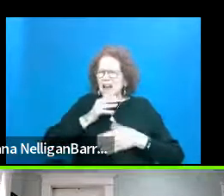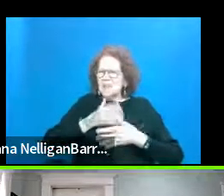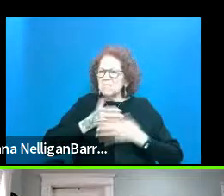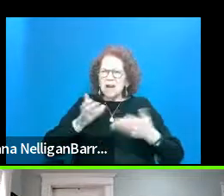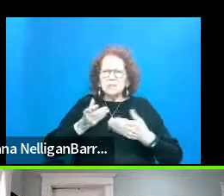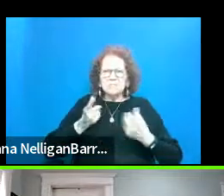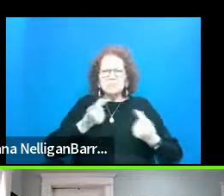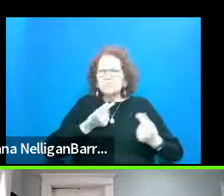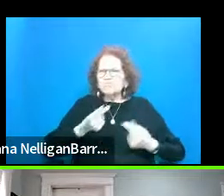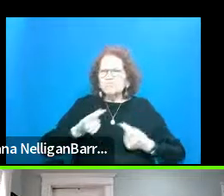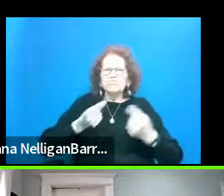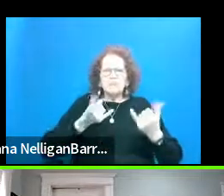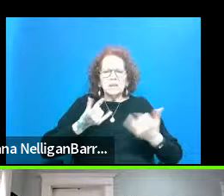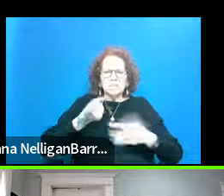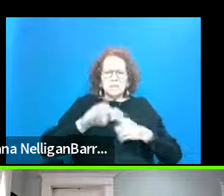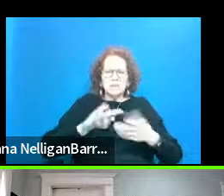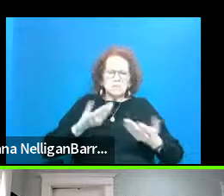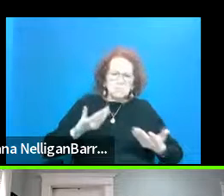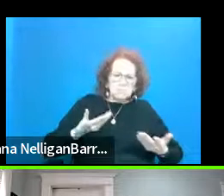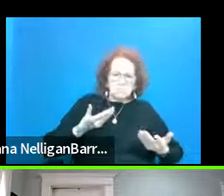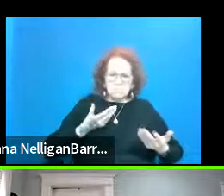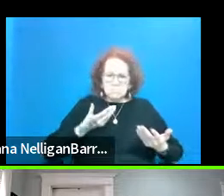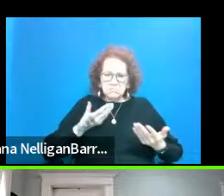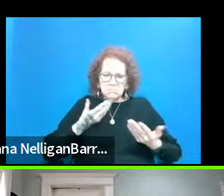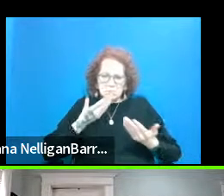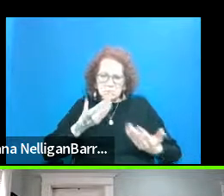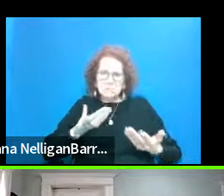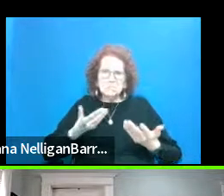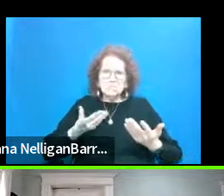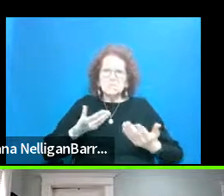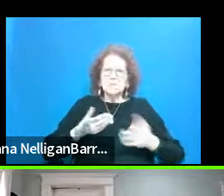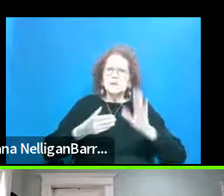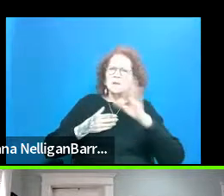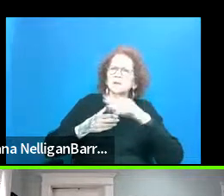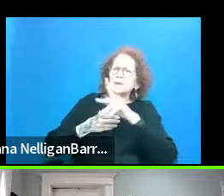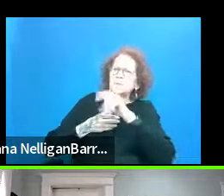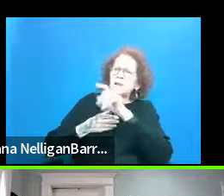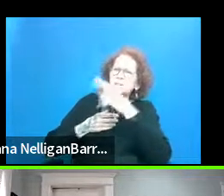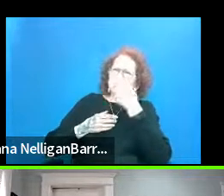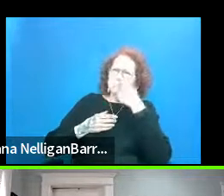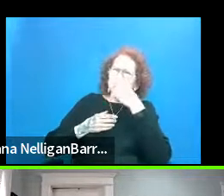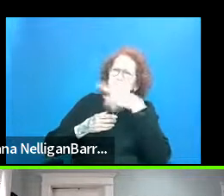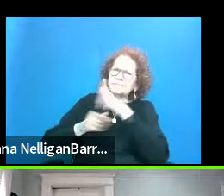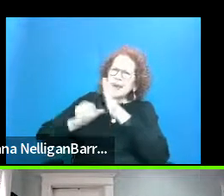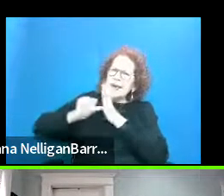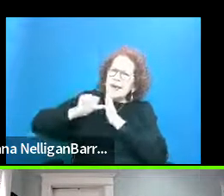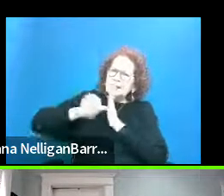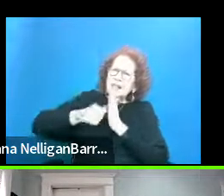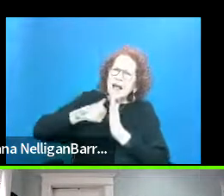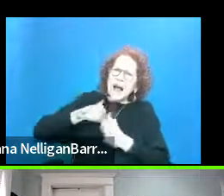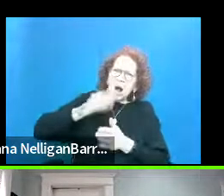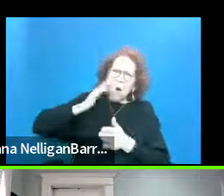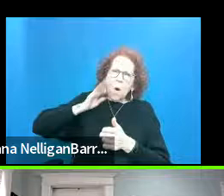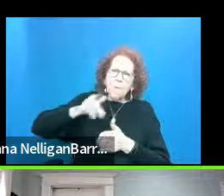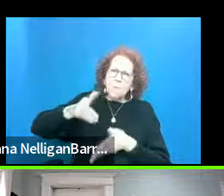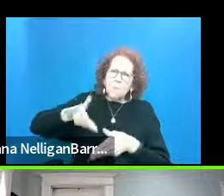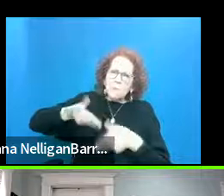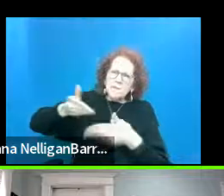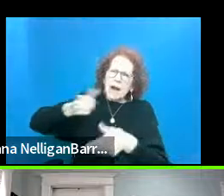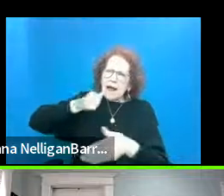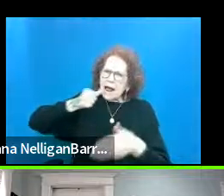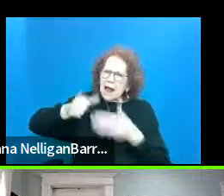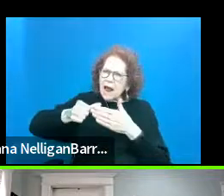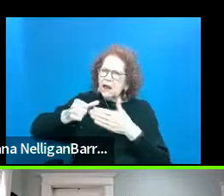Yeah, Councilmember Patterson, could you maybe highlight, because I saw that you provided a letter of support, could you maybe highlight the importance and significance